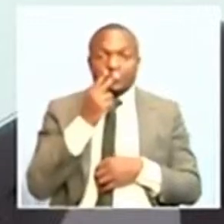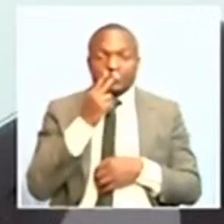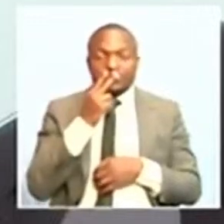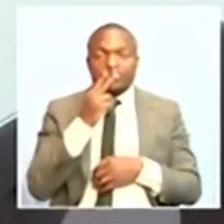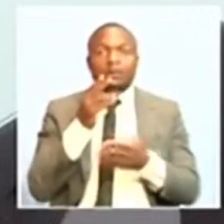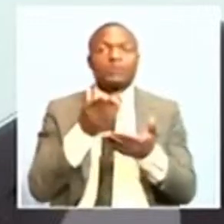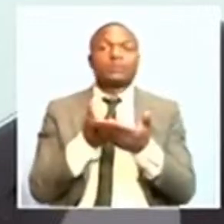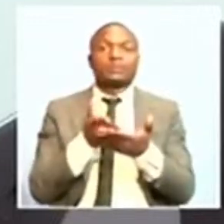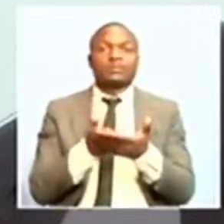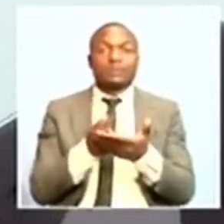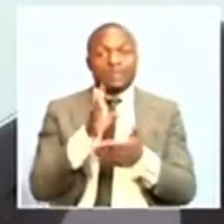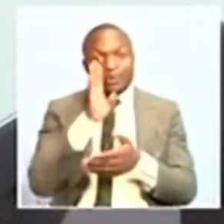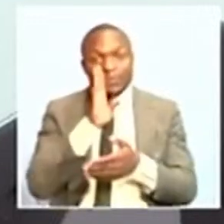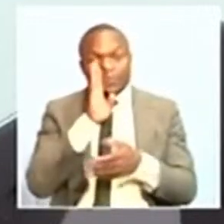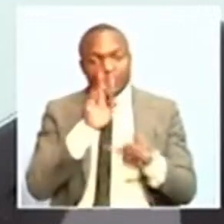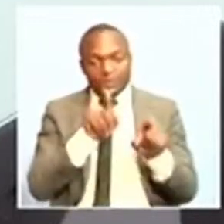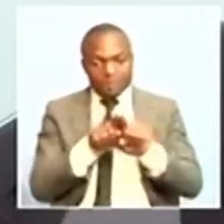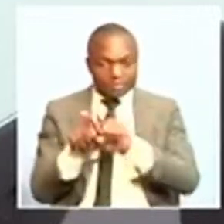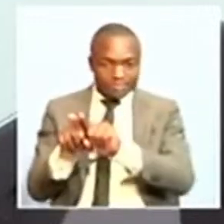alcohol.